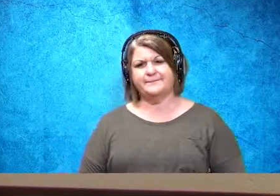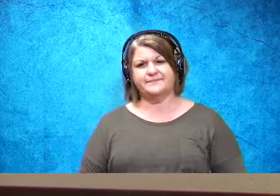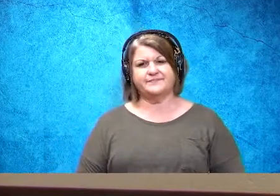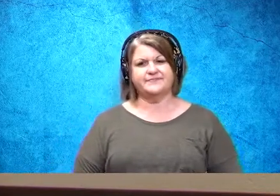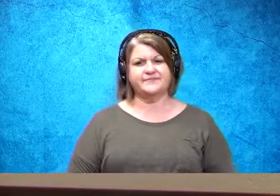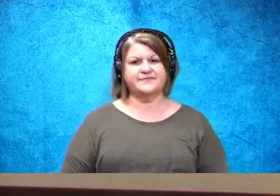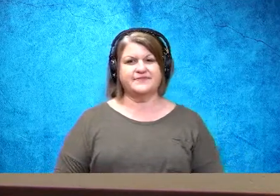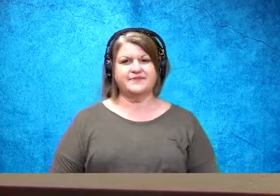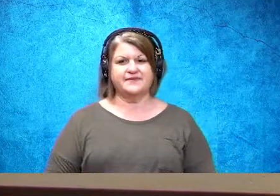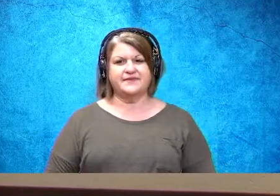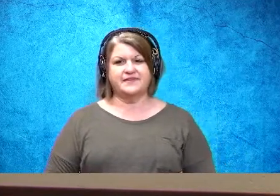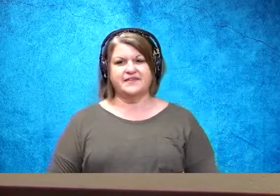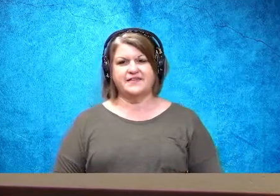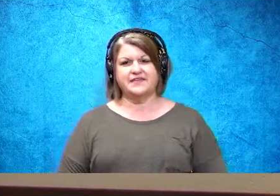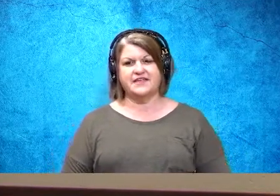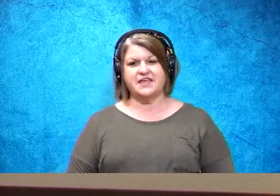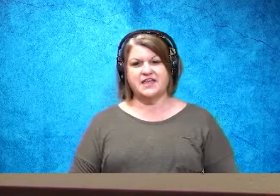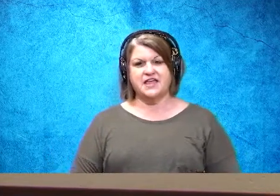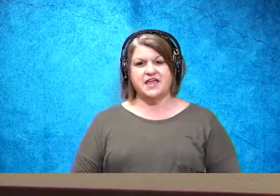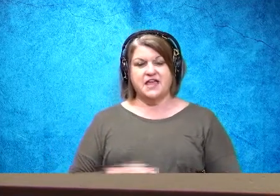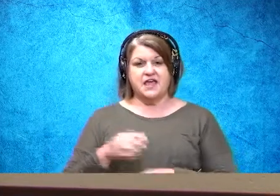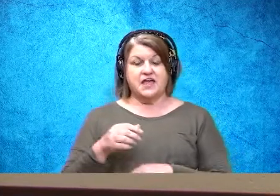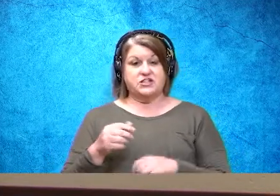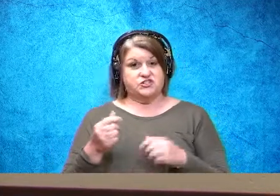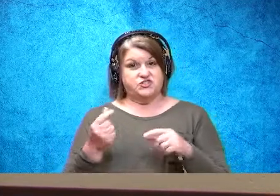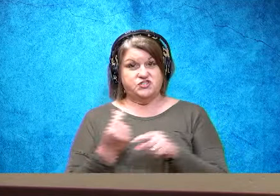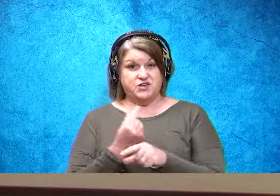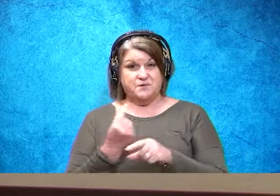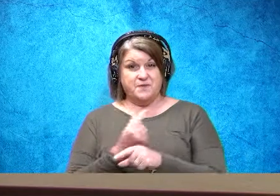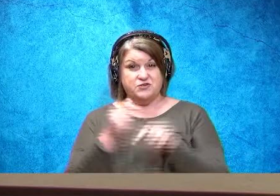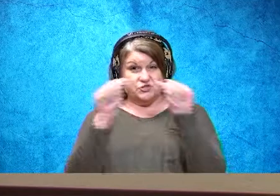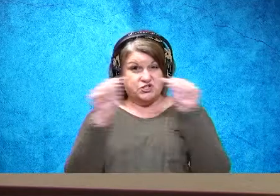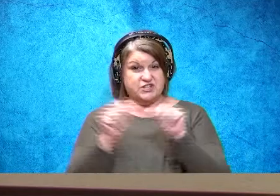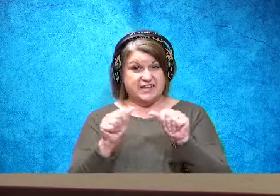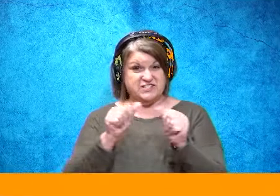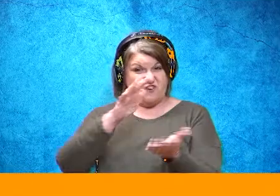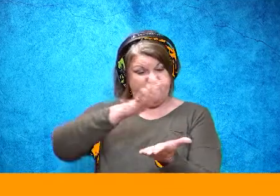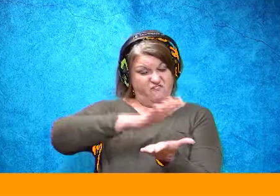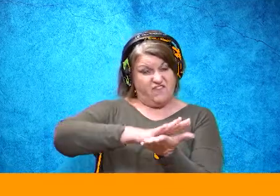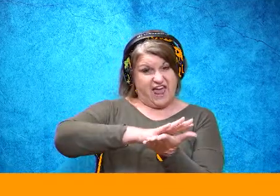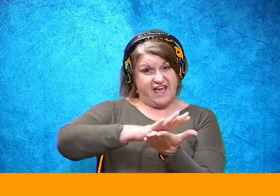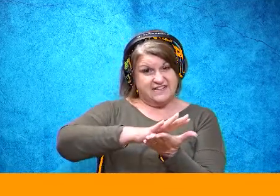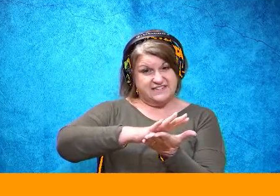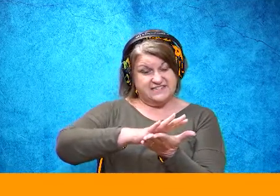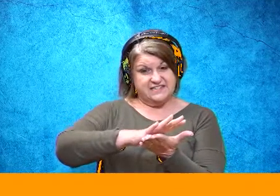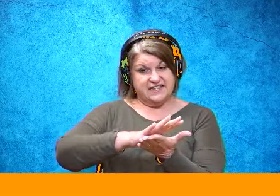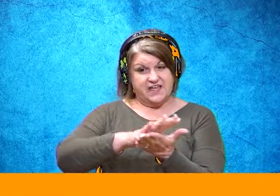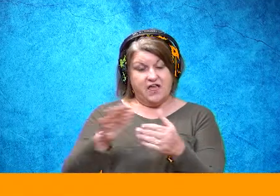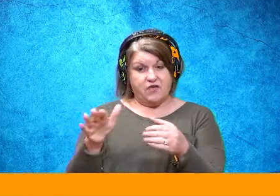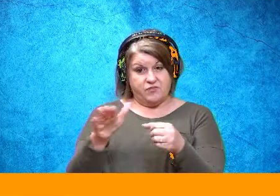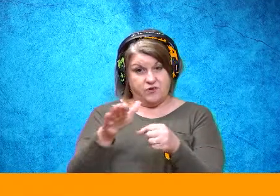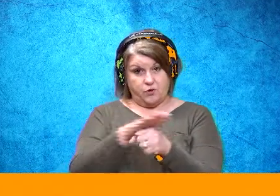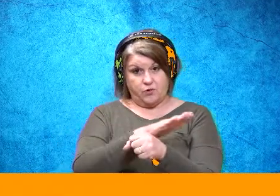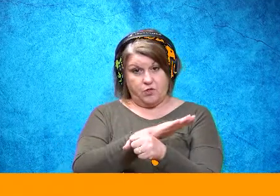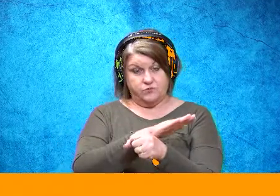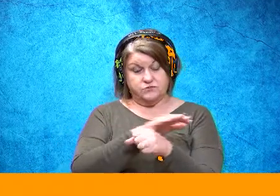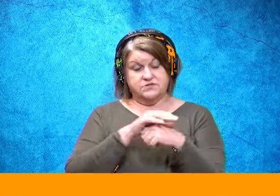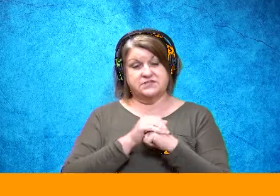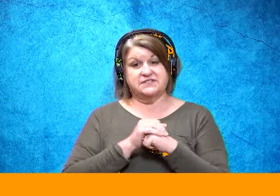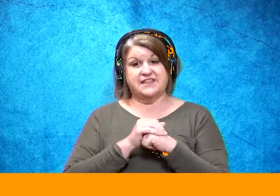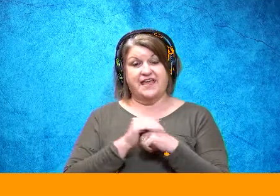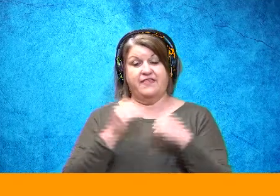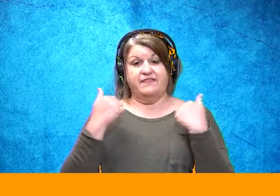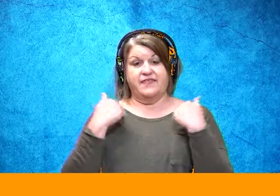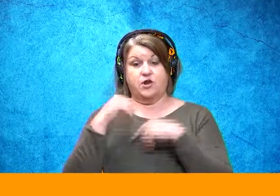All right, geometric shapes are shapes that are flat. They're enclosed shapes that have two